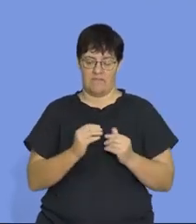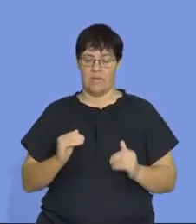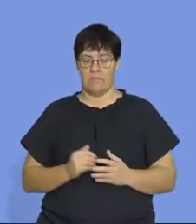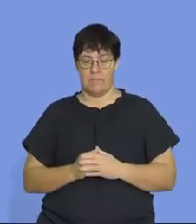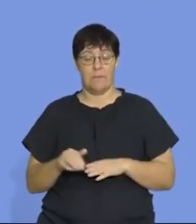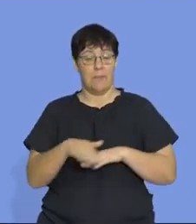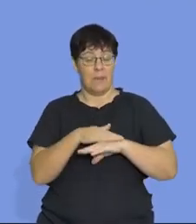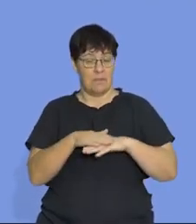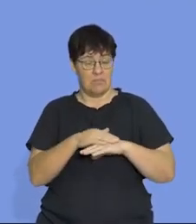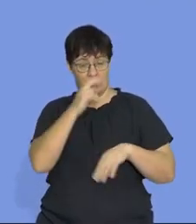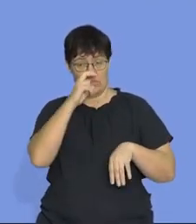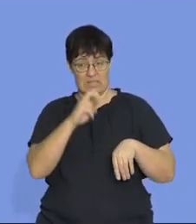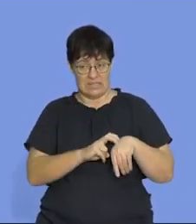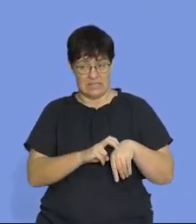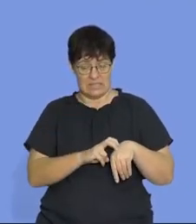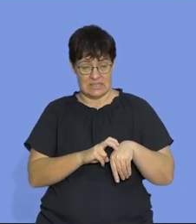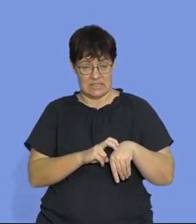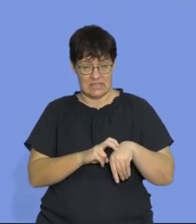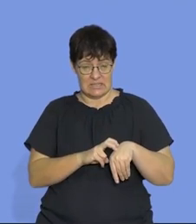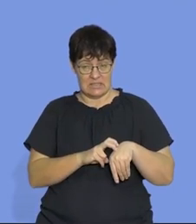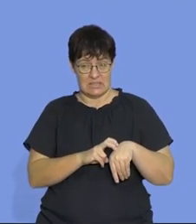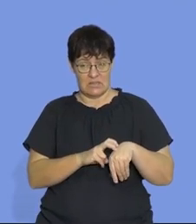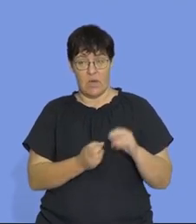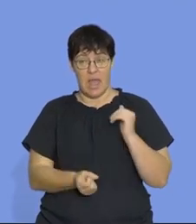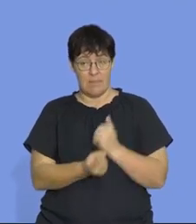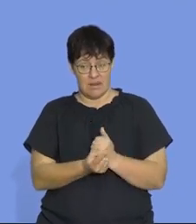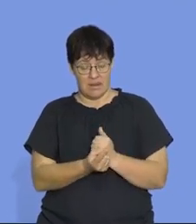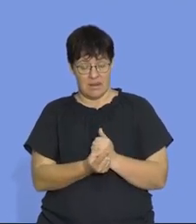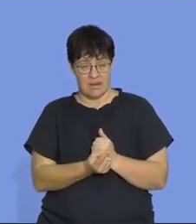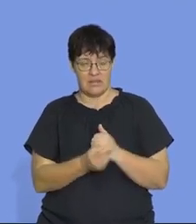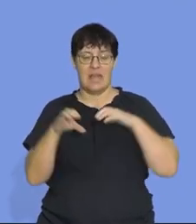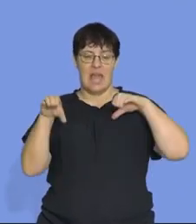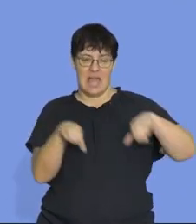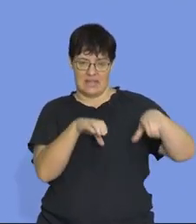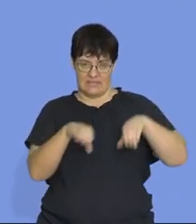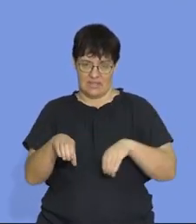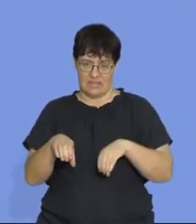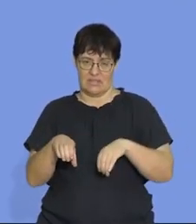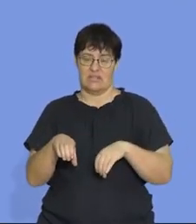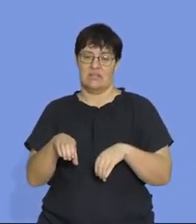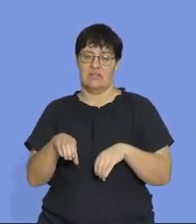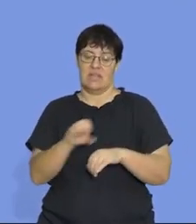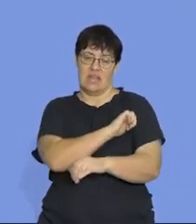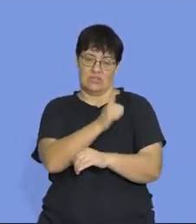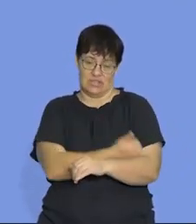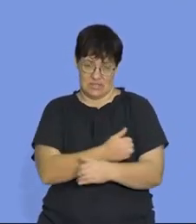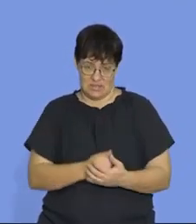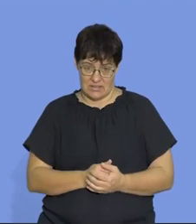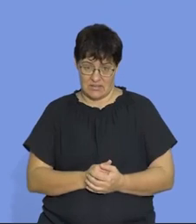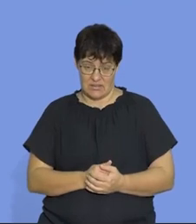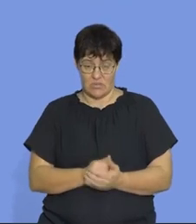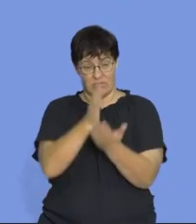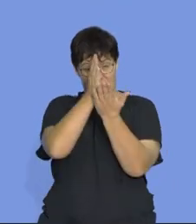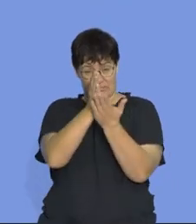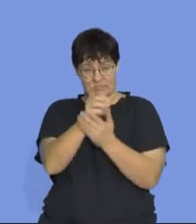minimum that is required for this reaction to take place is our activation energy. That's our activation energy. So this interval of